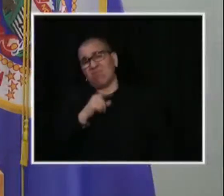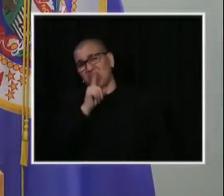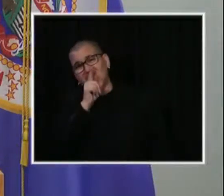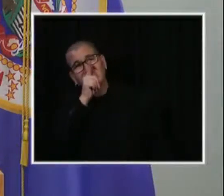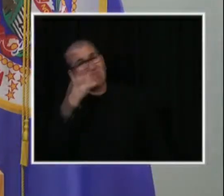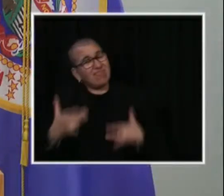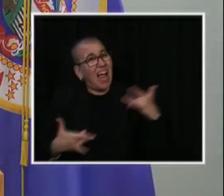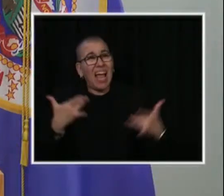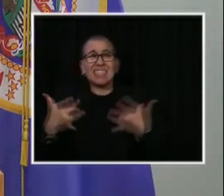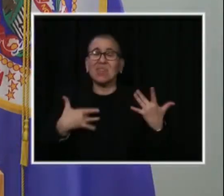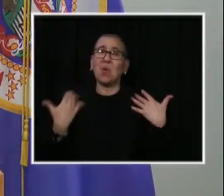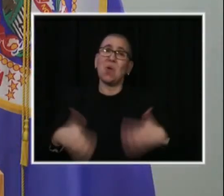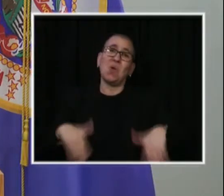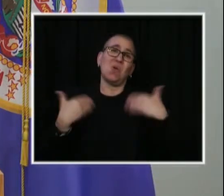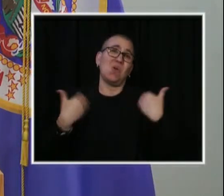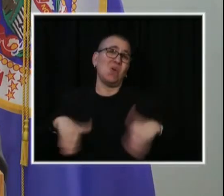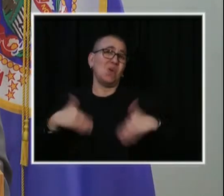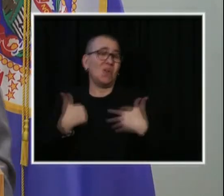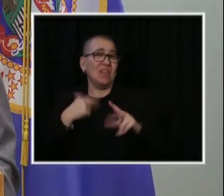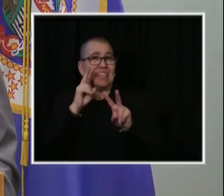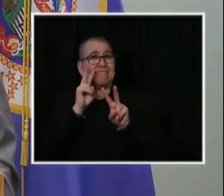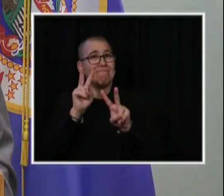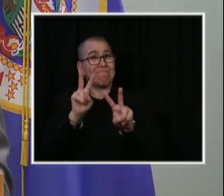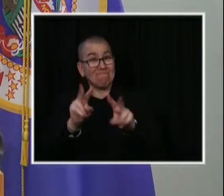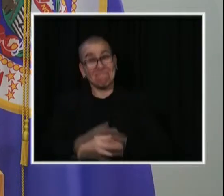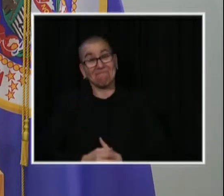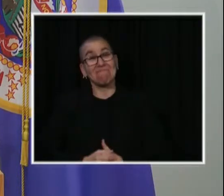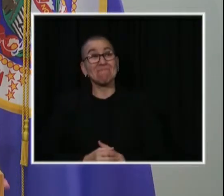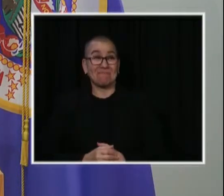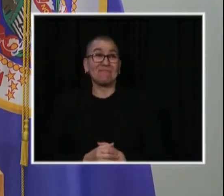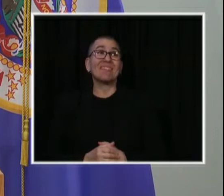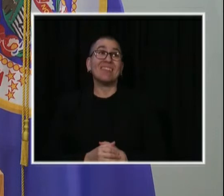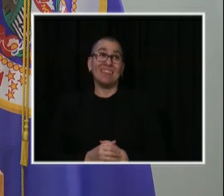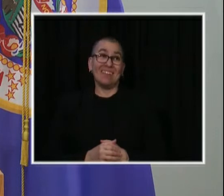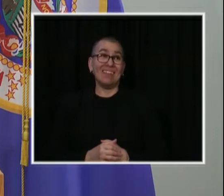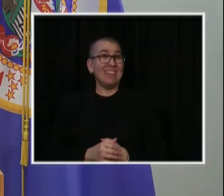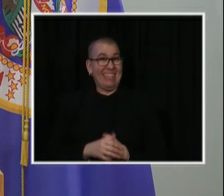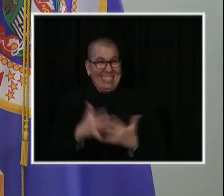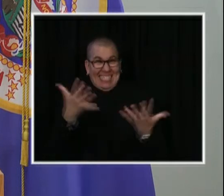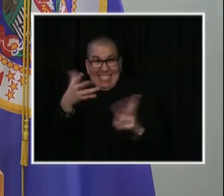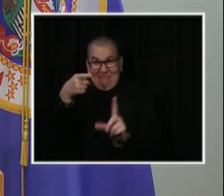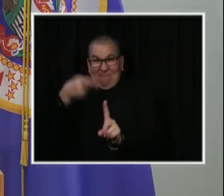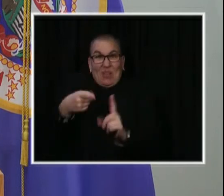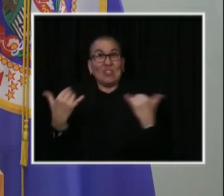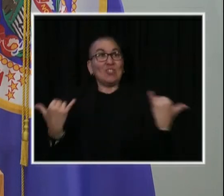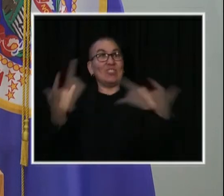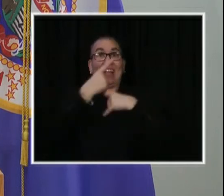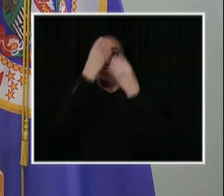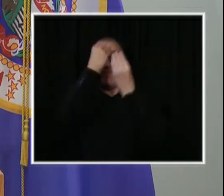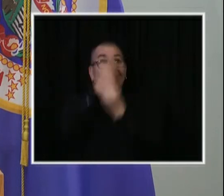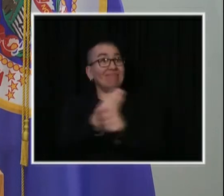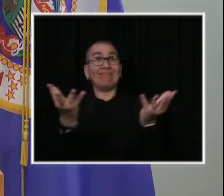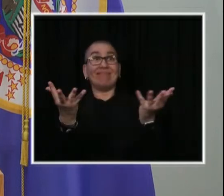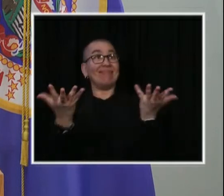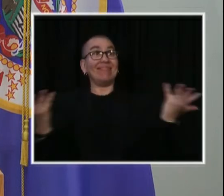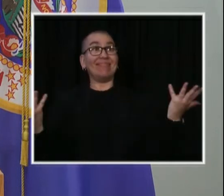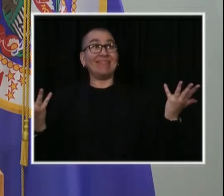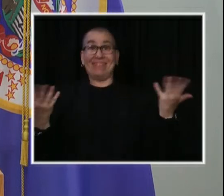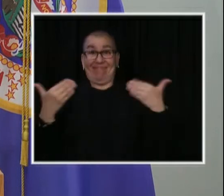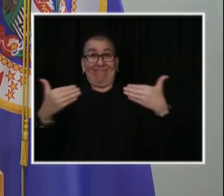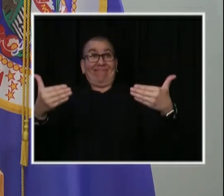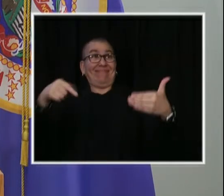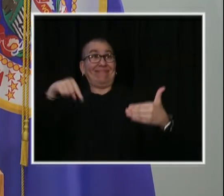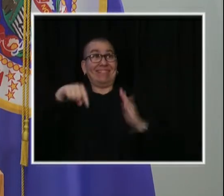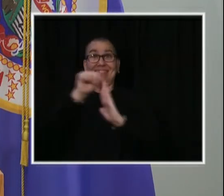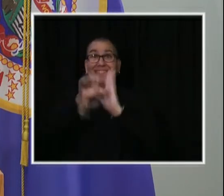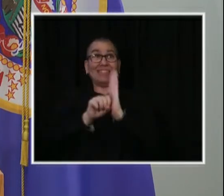Patrick Tanis, the incredible work that's done in our office as kind of being the center point across this. And here we go, Minnesotans. The bats are cracking,